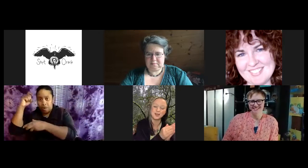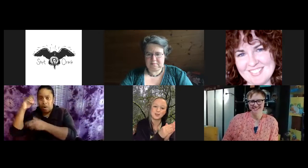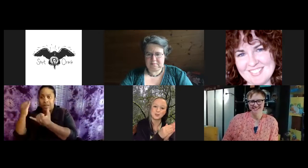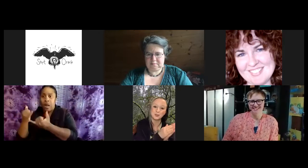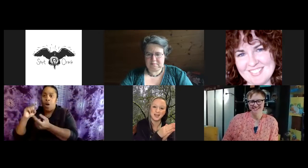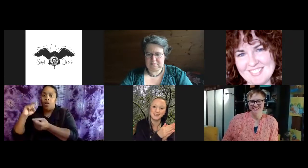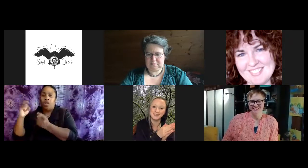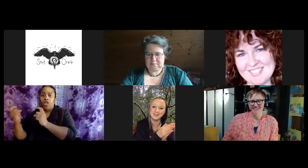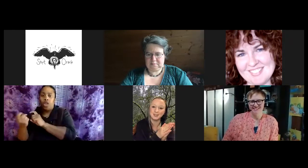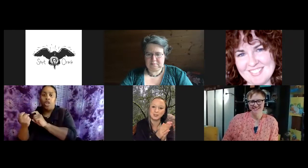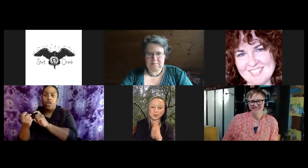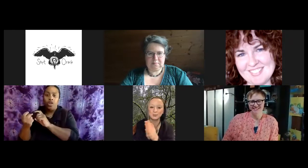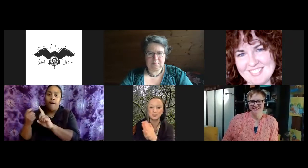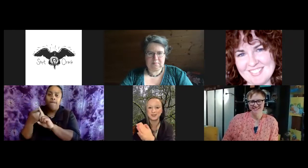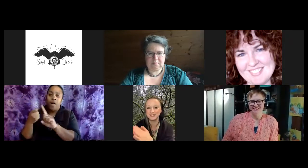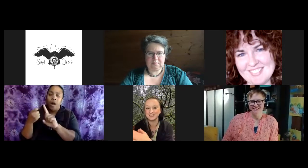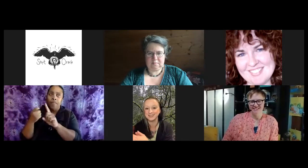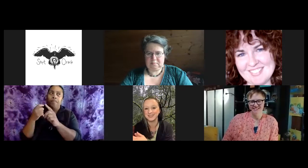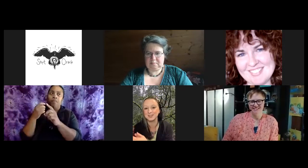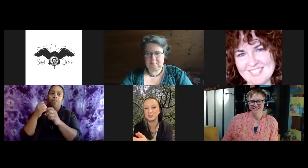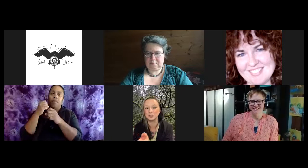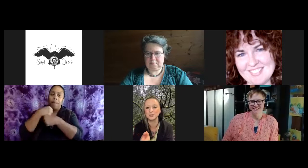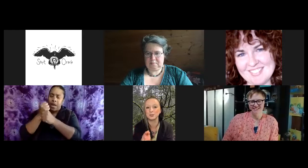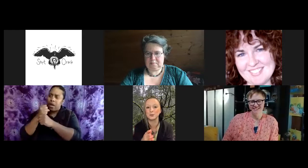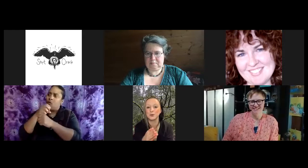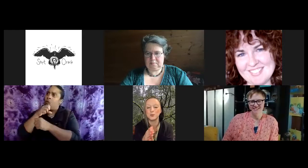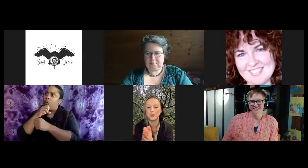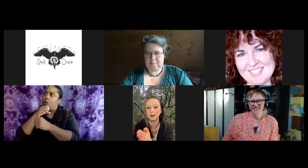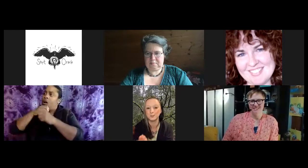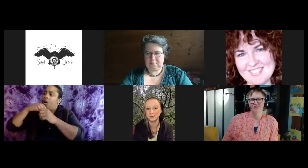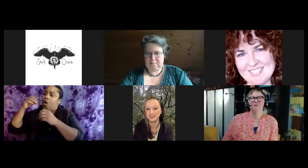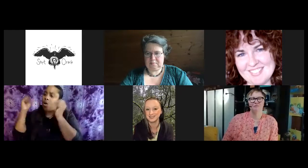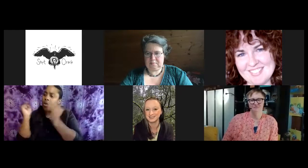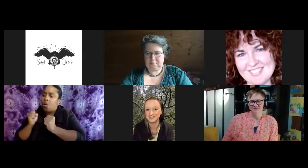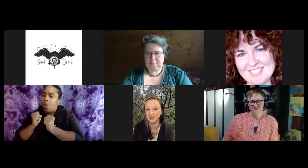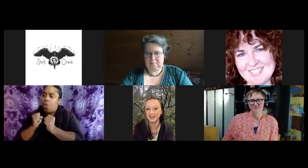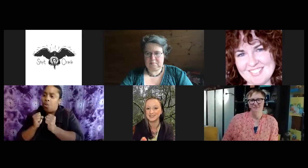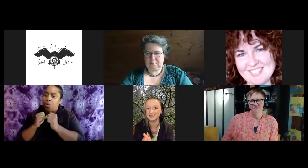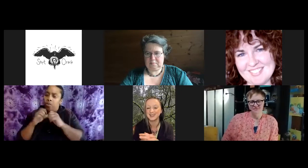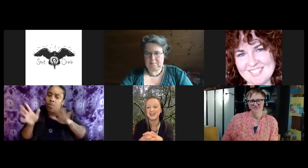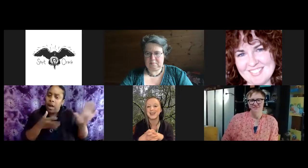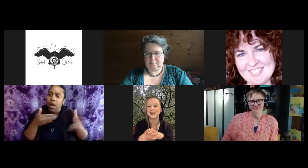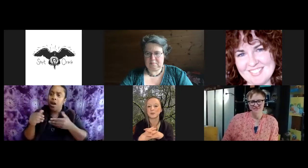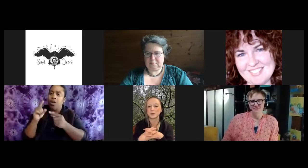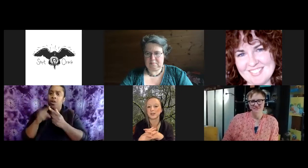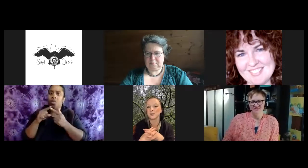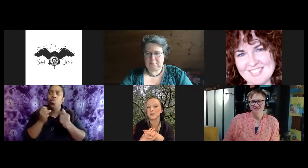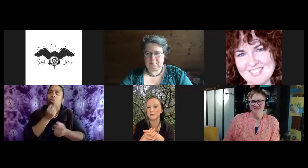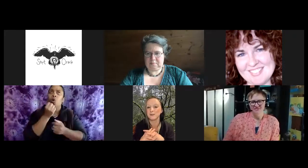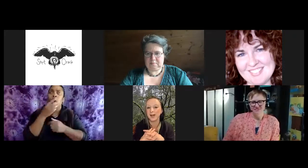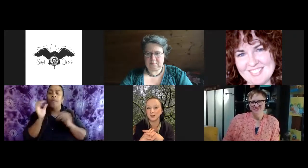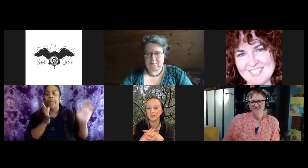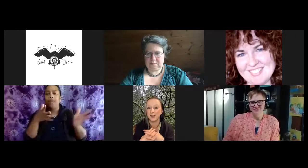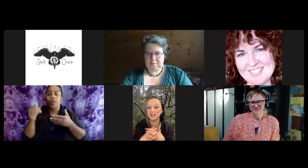from creating that cold breeze into the warm breeze, right? And working with